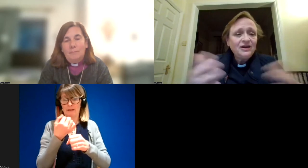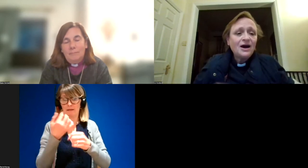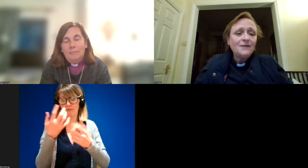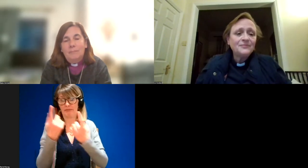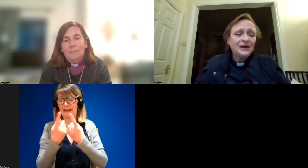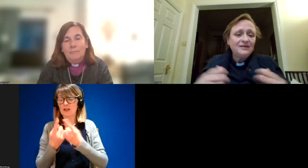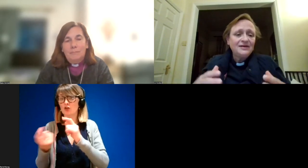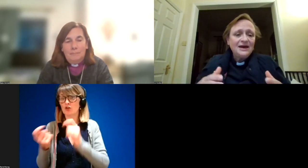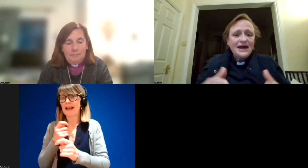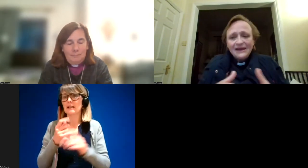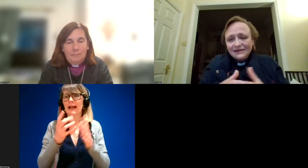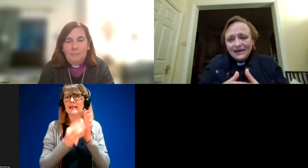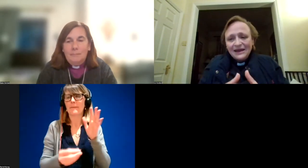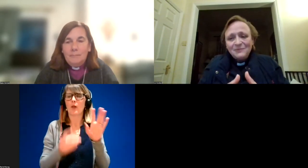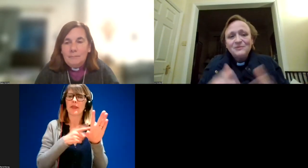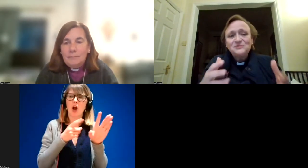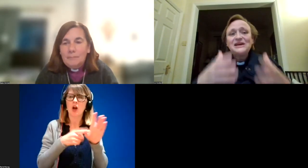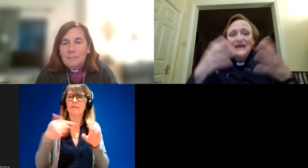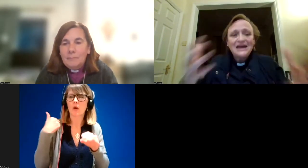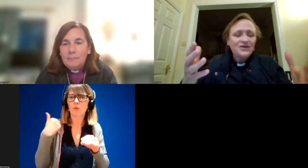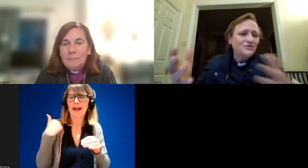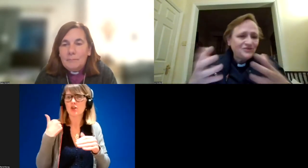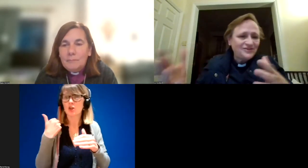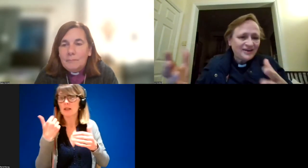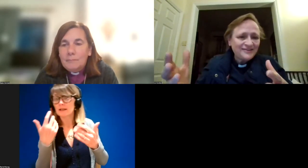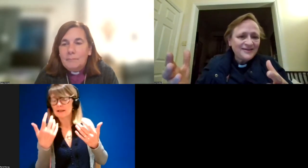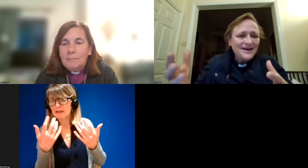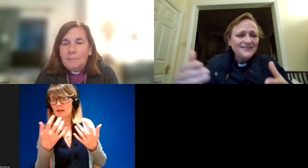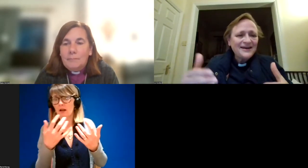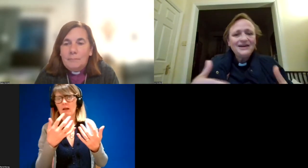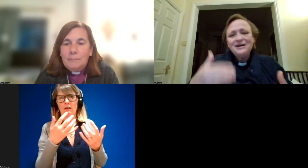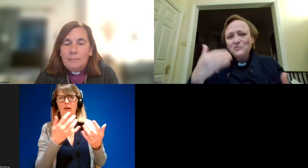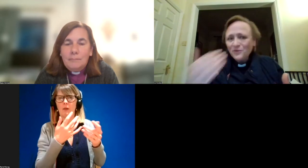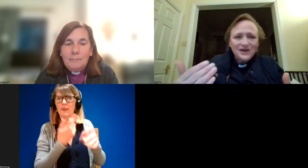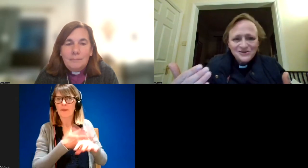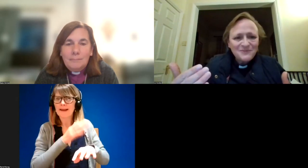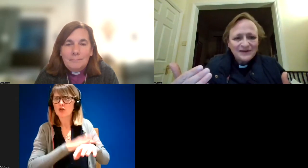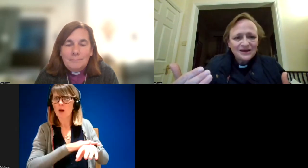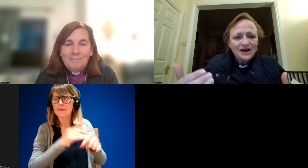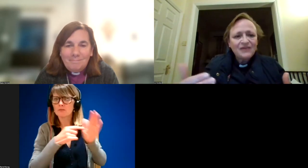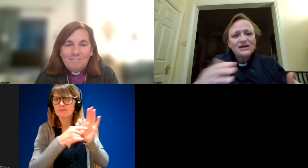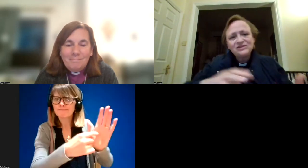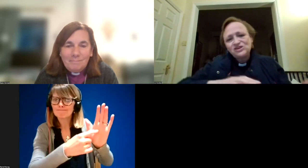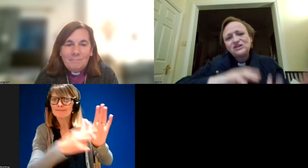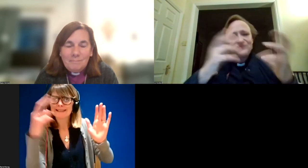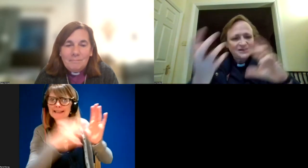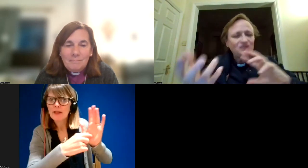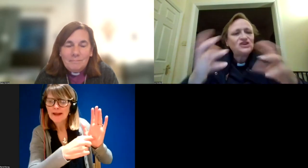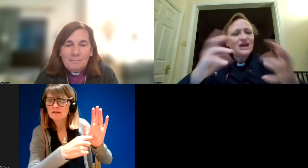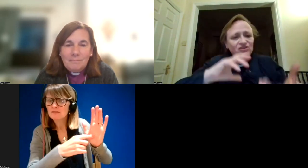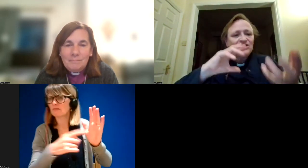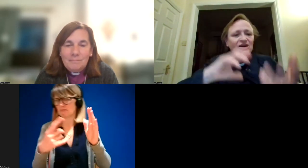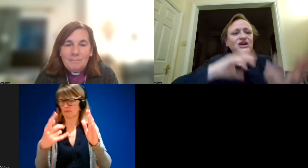Vocations piece, enabling the bishops to hear those statistics and say, what are we going to do about it? And that shifted,